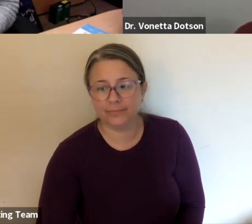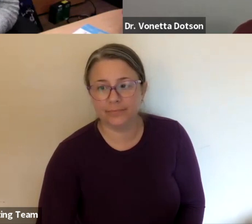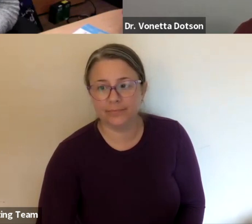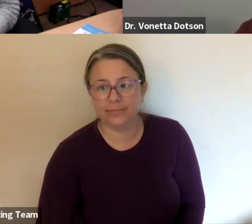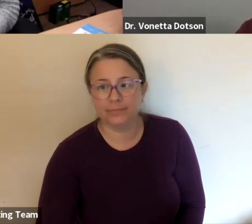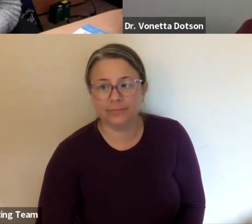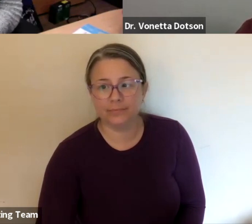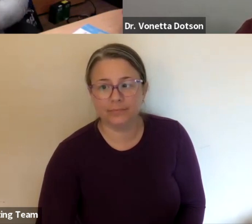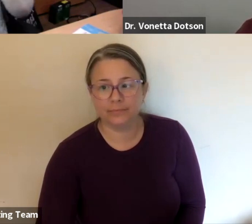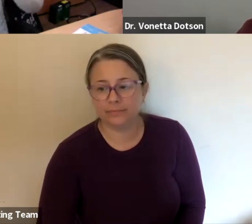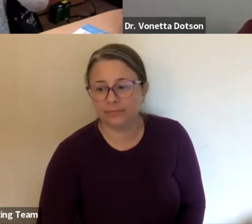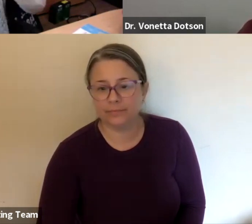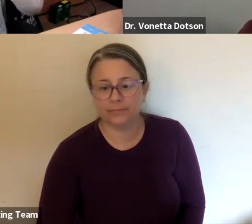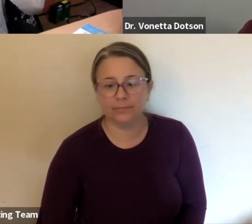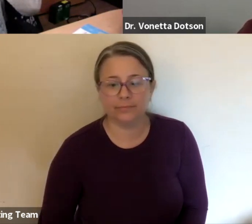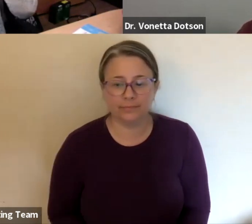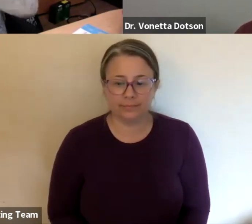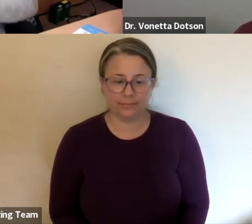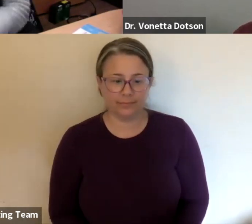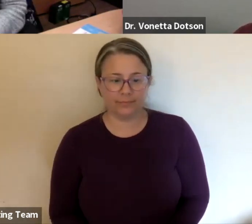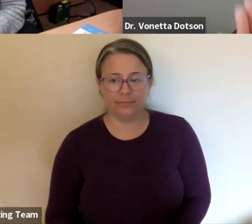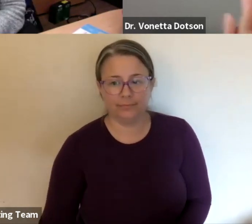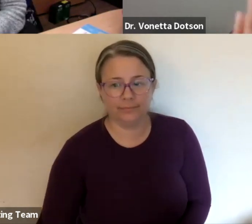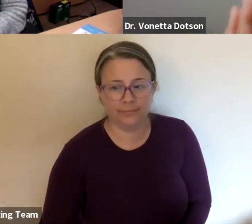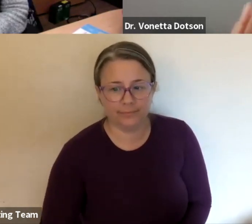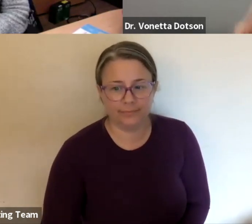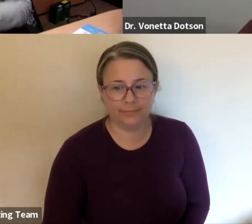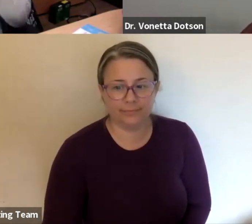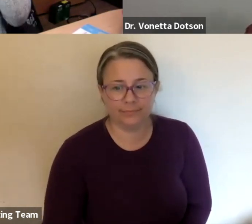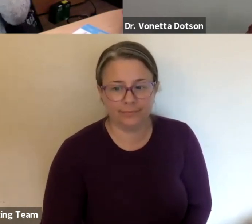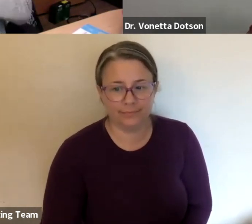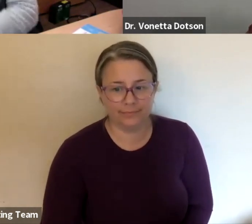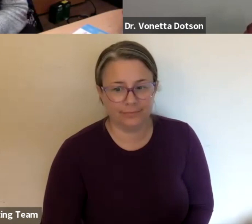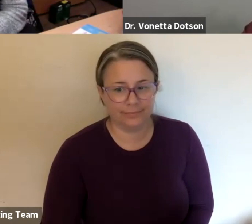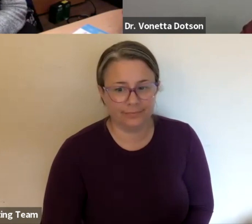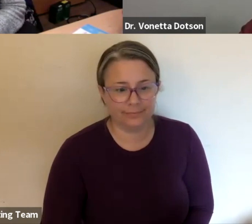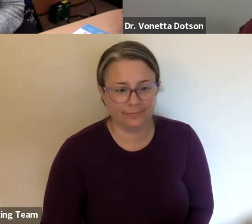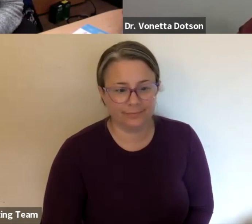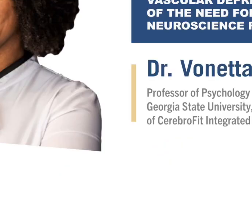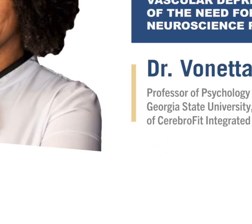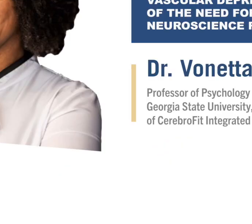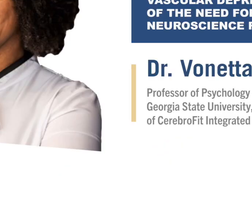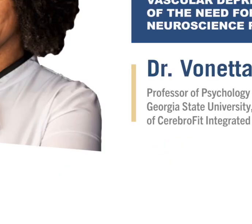Thank you. Bye-bye. Thank you. So nice to meet you.